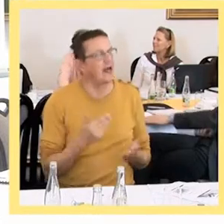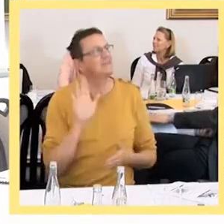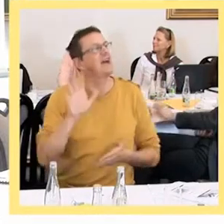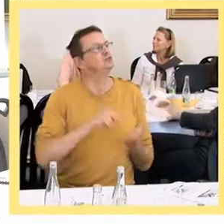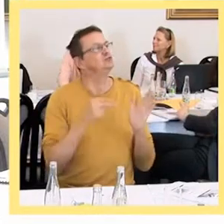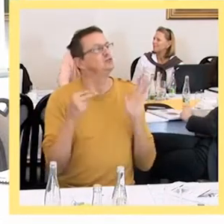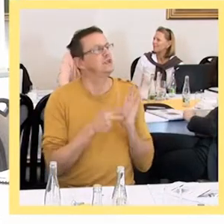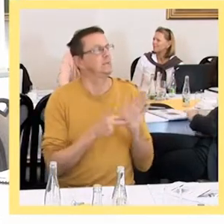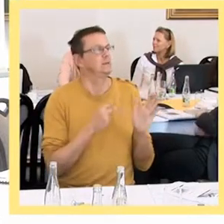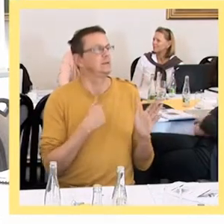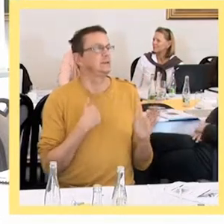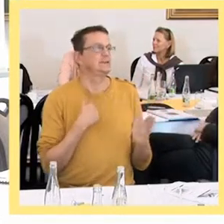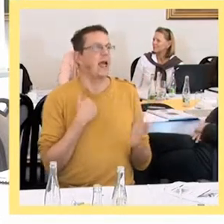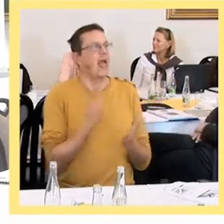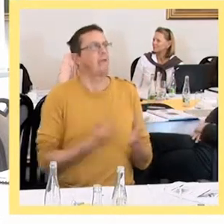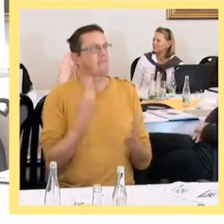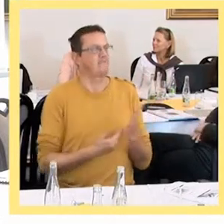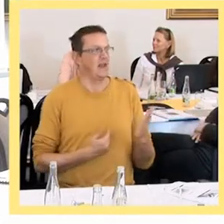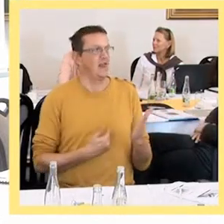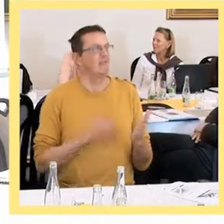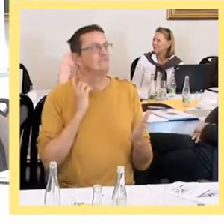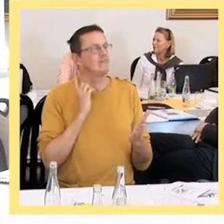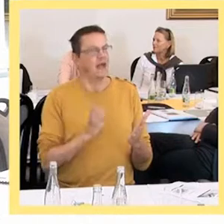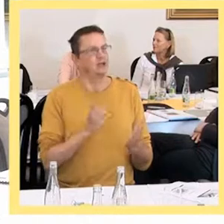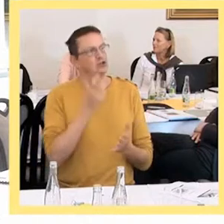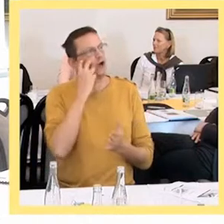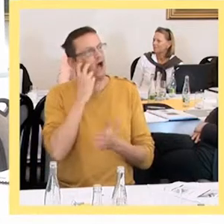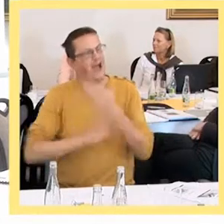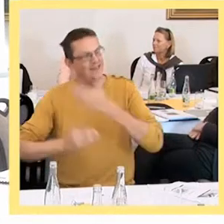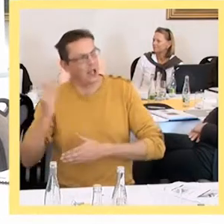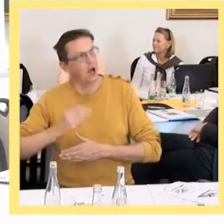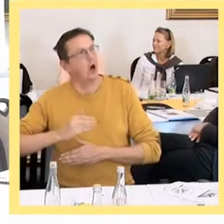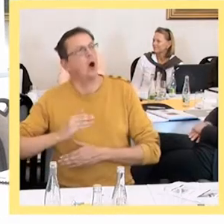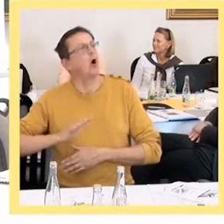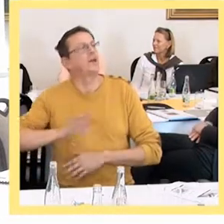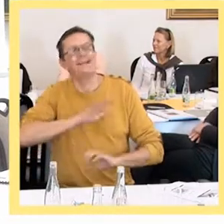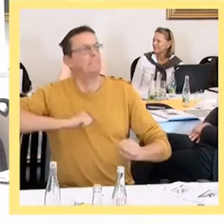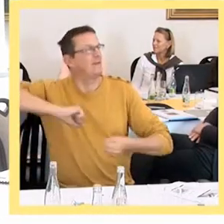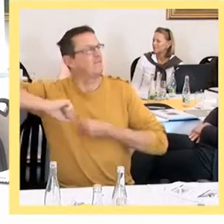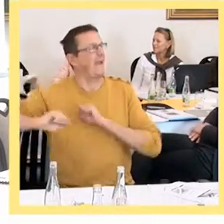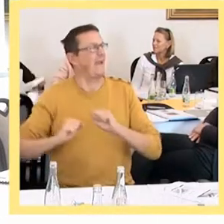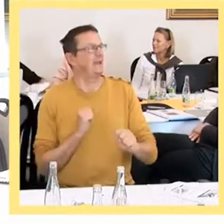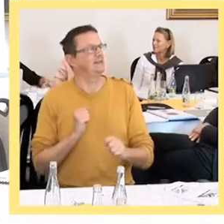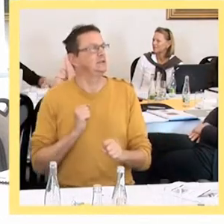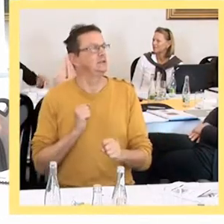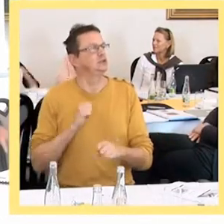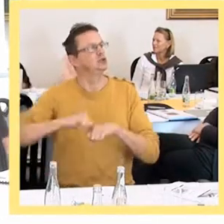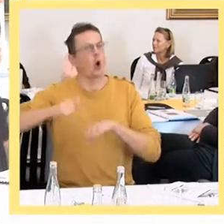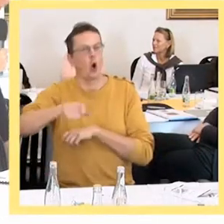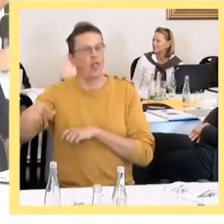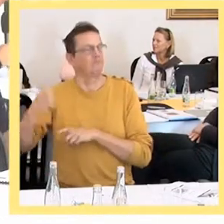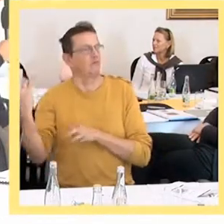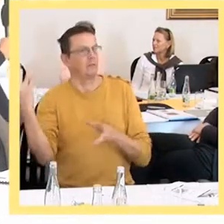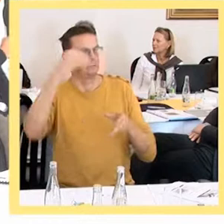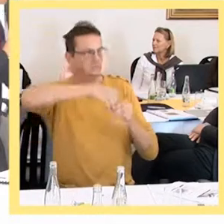and consider implications for the inclusion of both disabled and non-mobile casualties. So